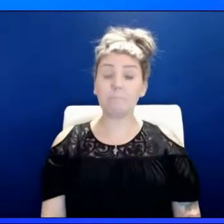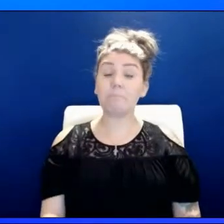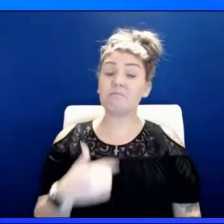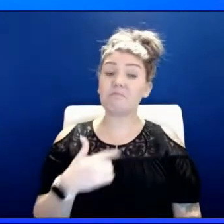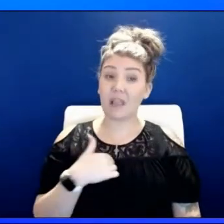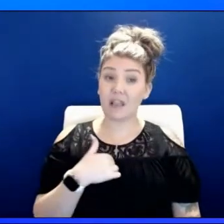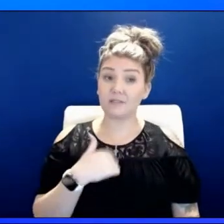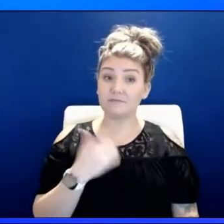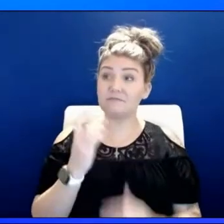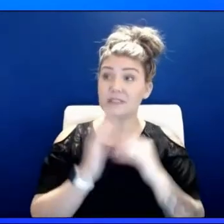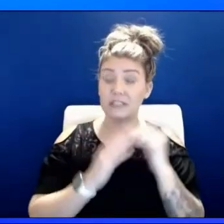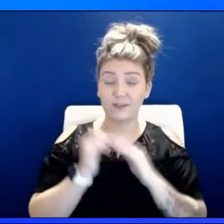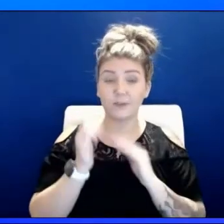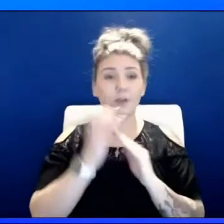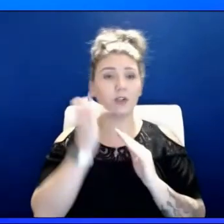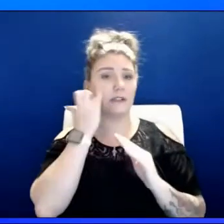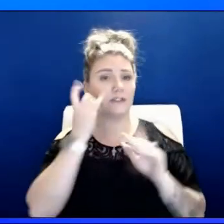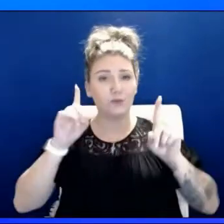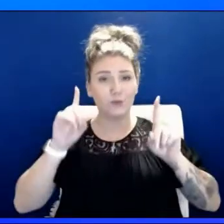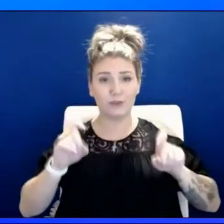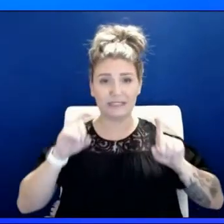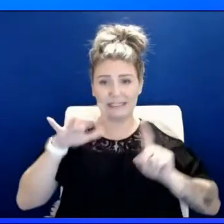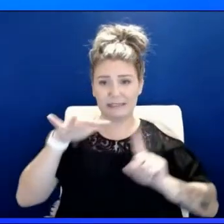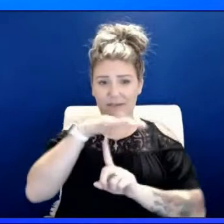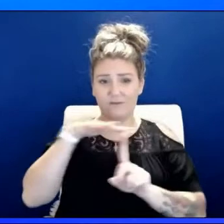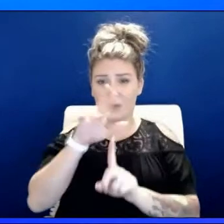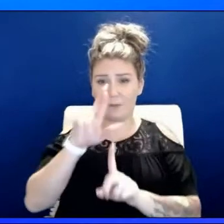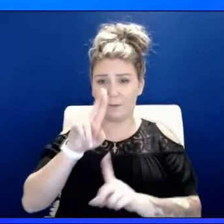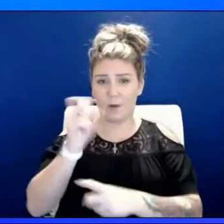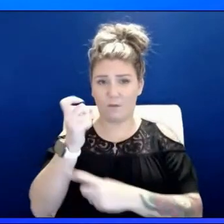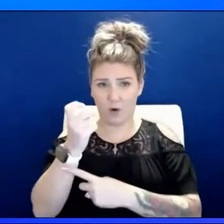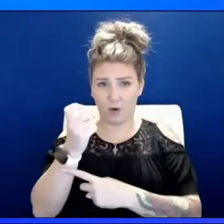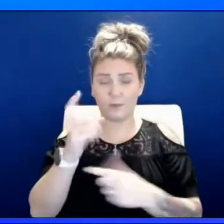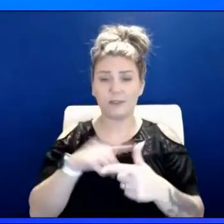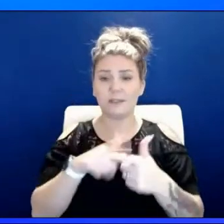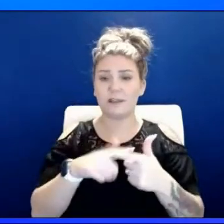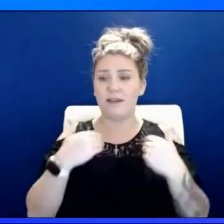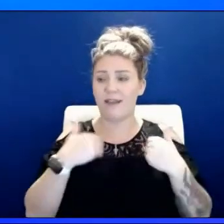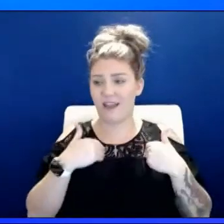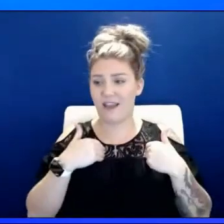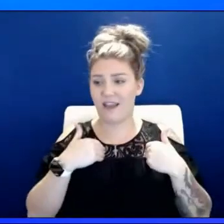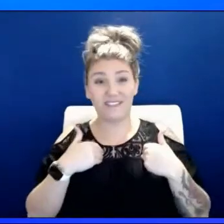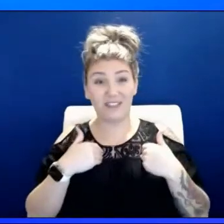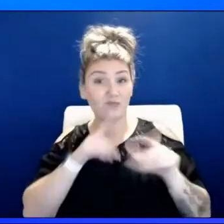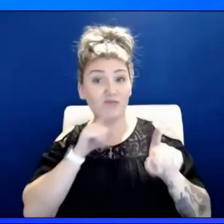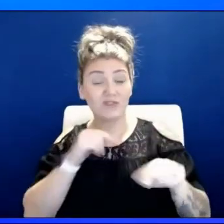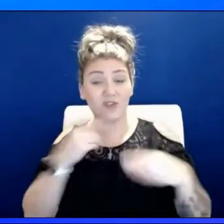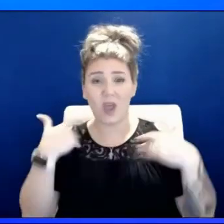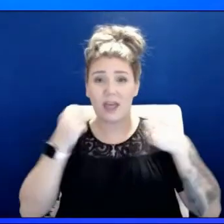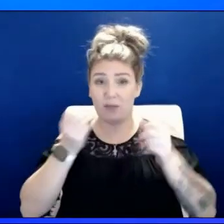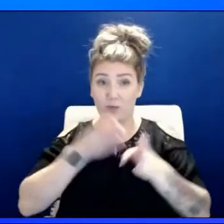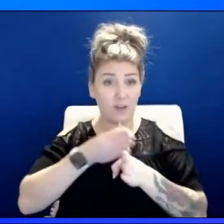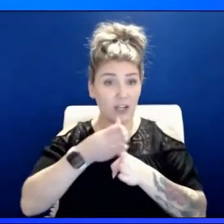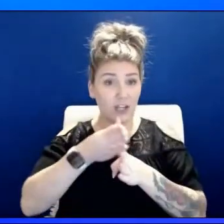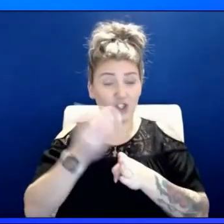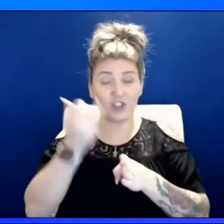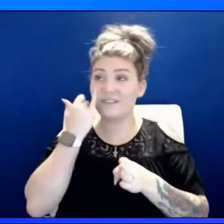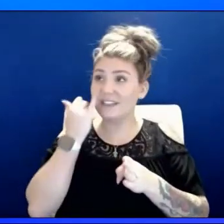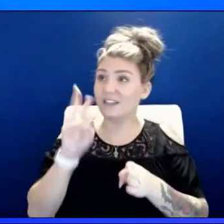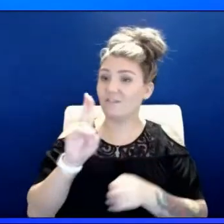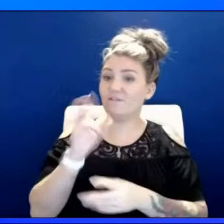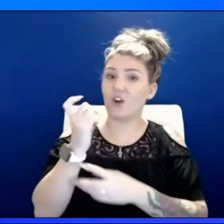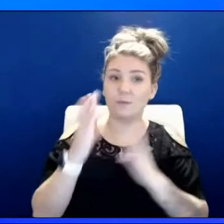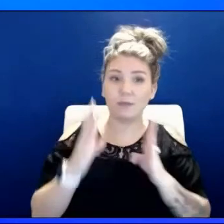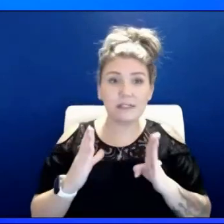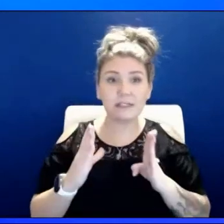testing in the environment, you have that test result, you have a health profession, whether that be a pharmacist or